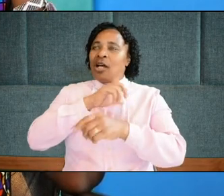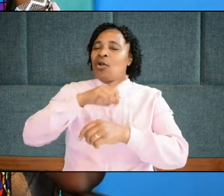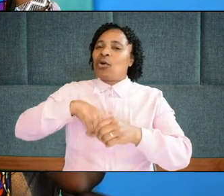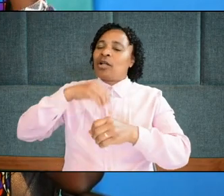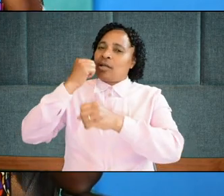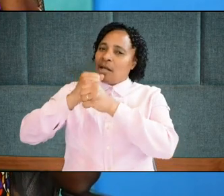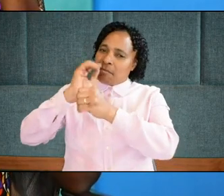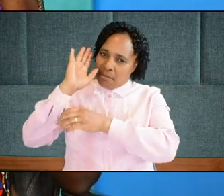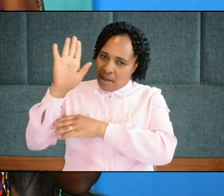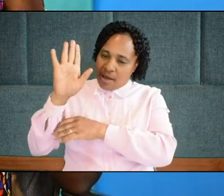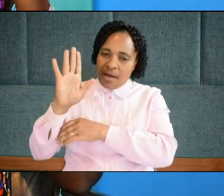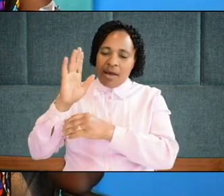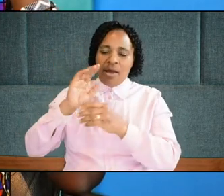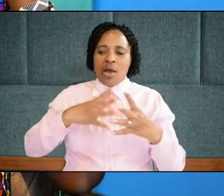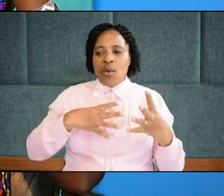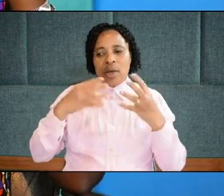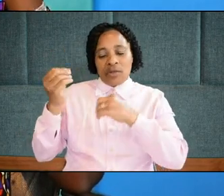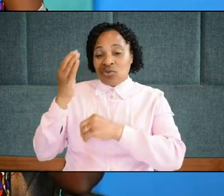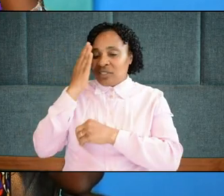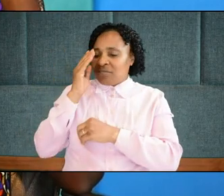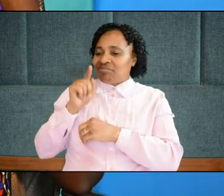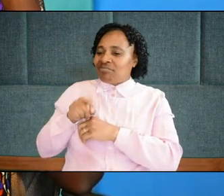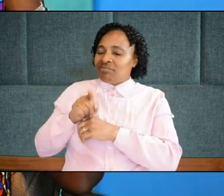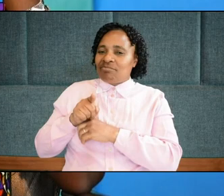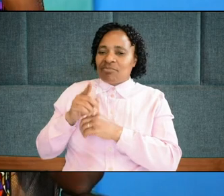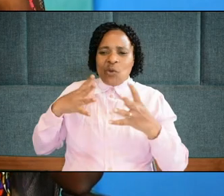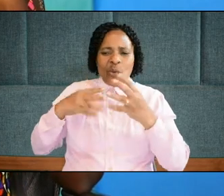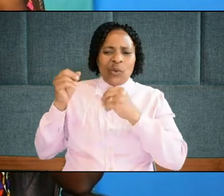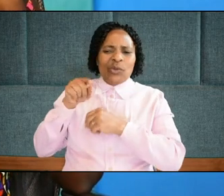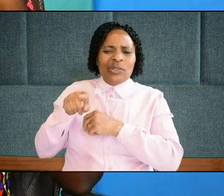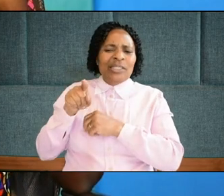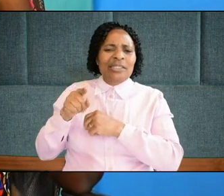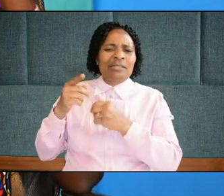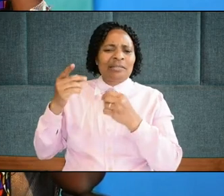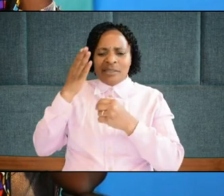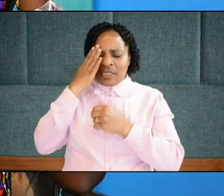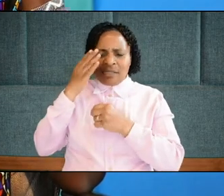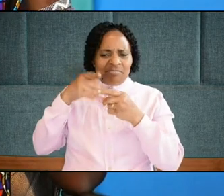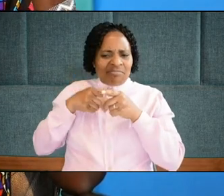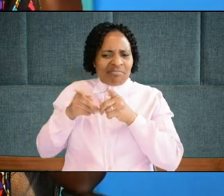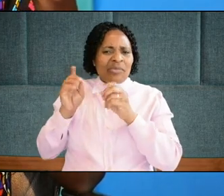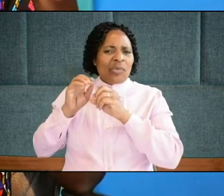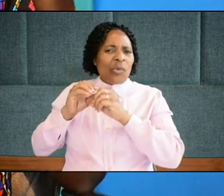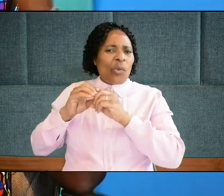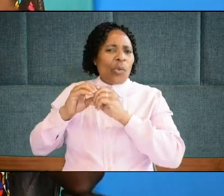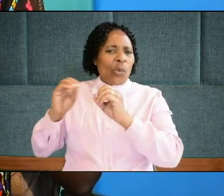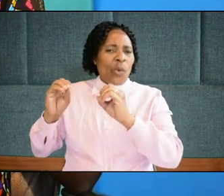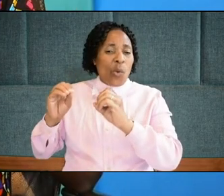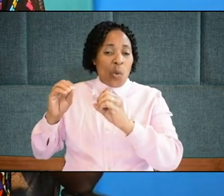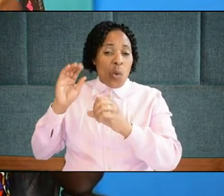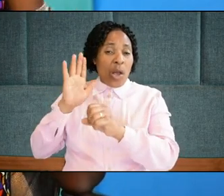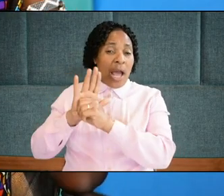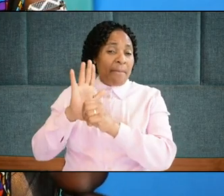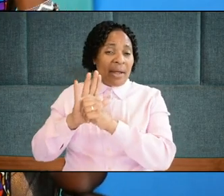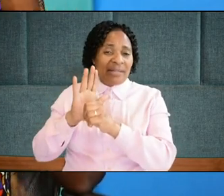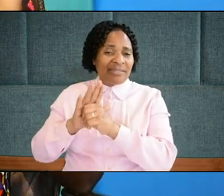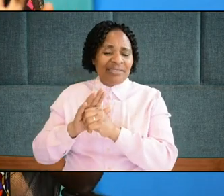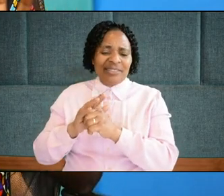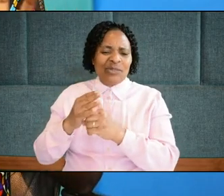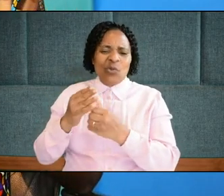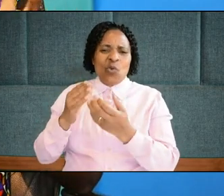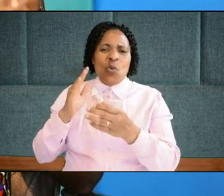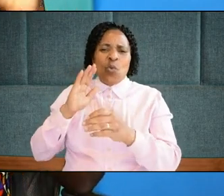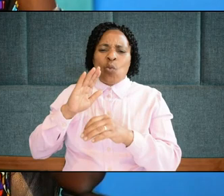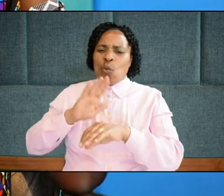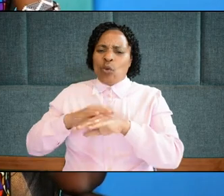Thus, they went to the Israelites, but they did not go to them as people who had much. Rather, they got